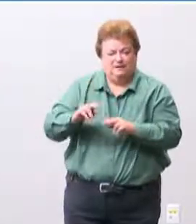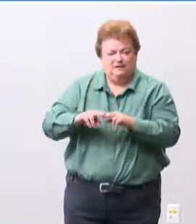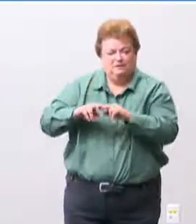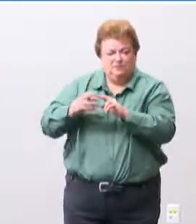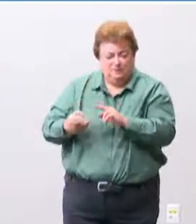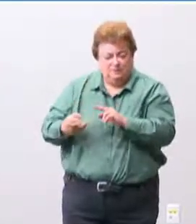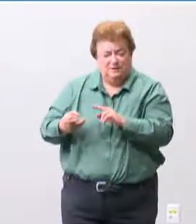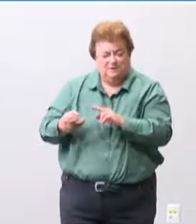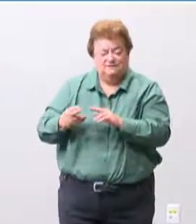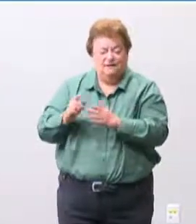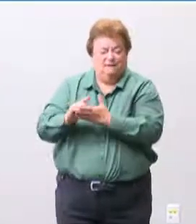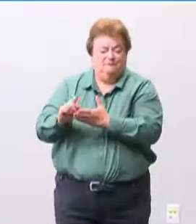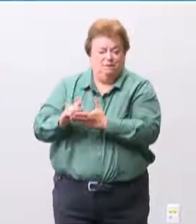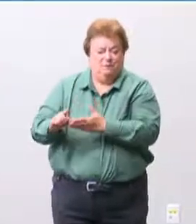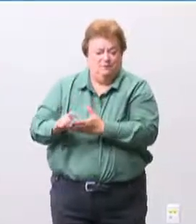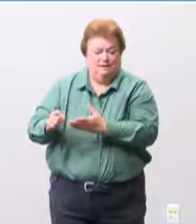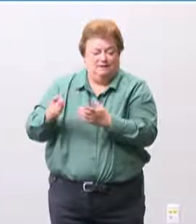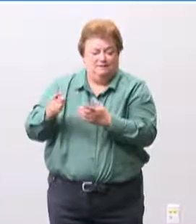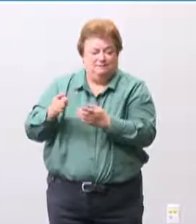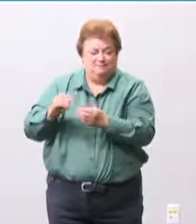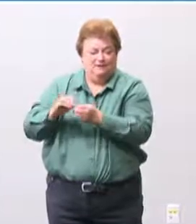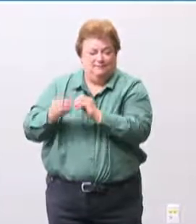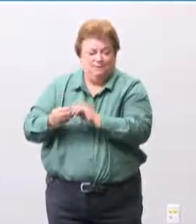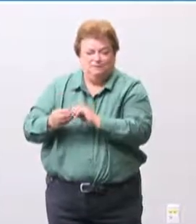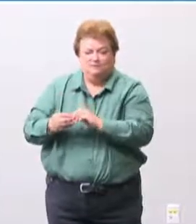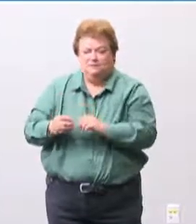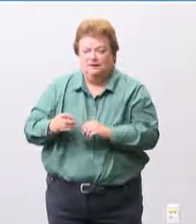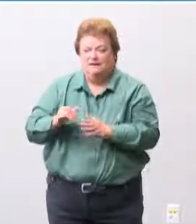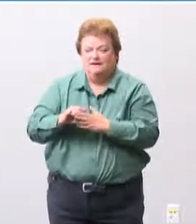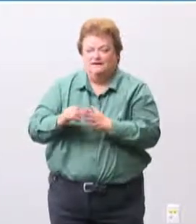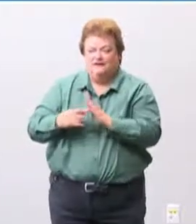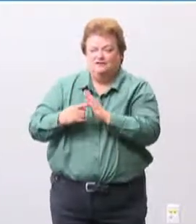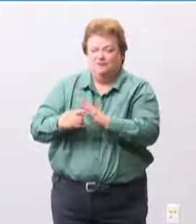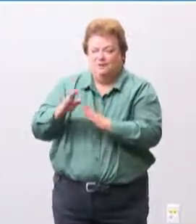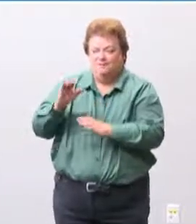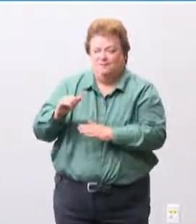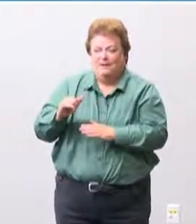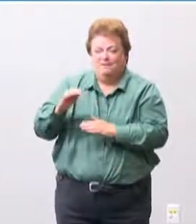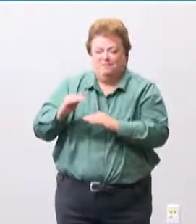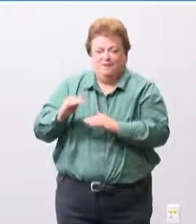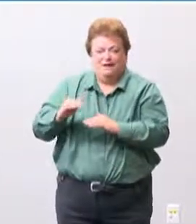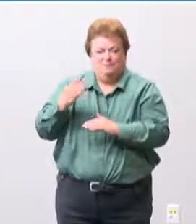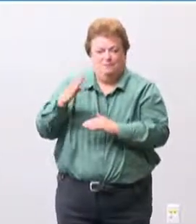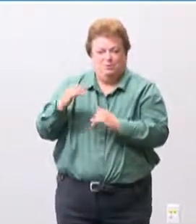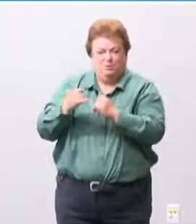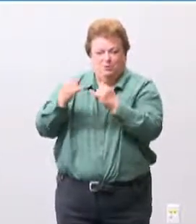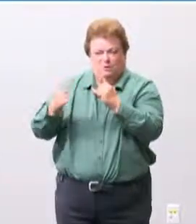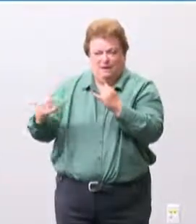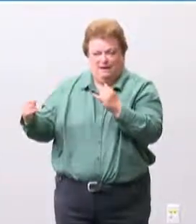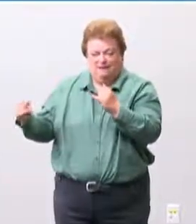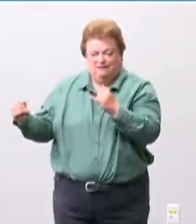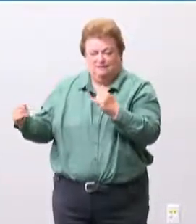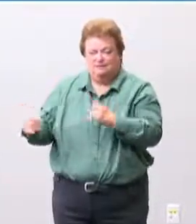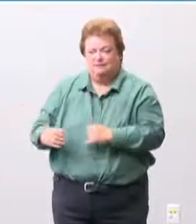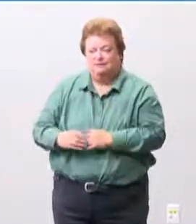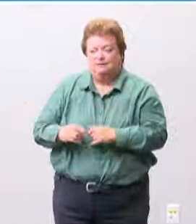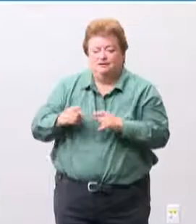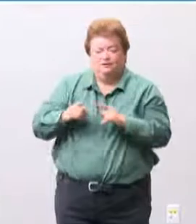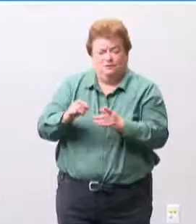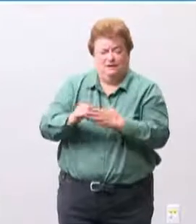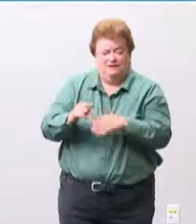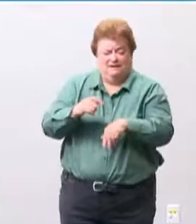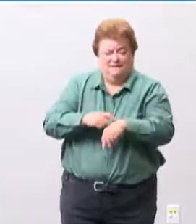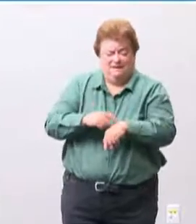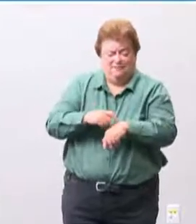in weekly cases, and that is indicated by the bottom blue line on the chart. Over that same time